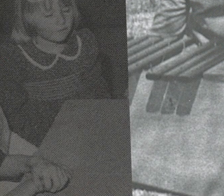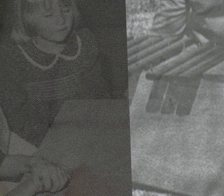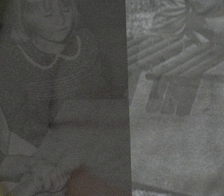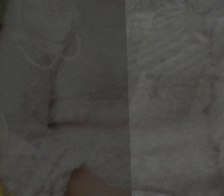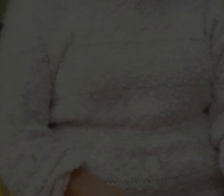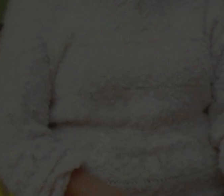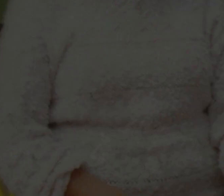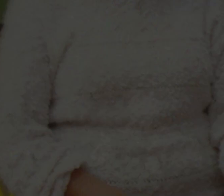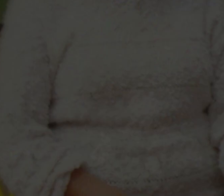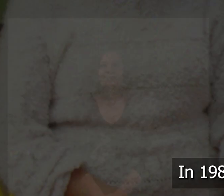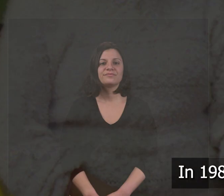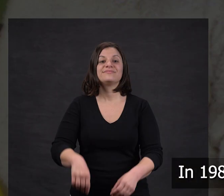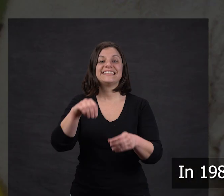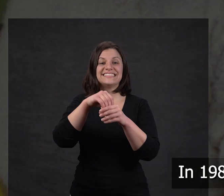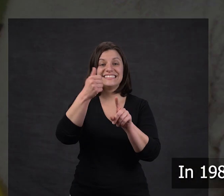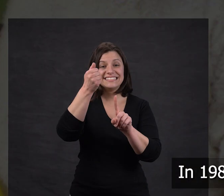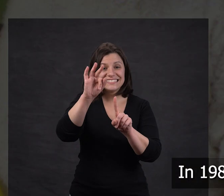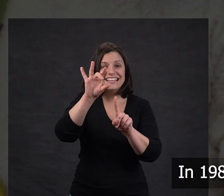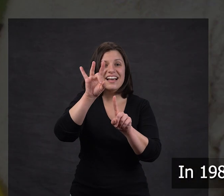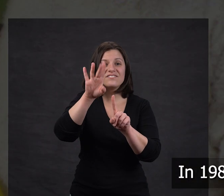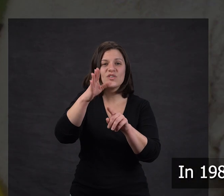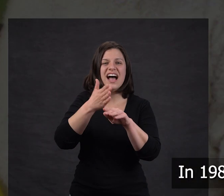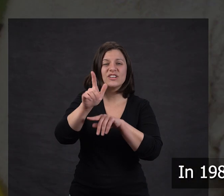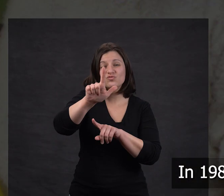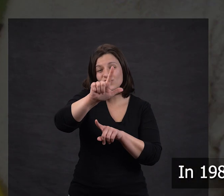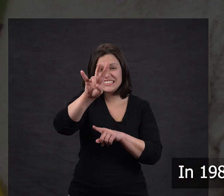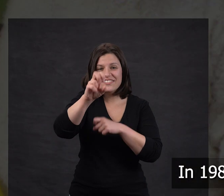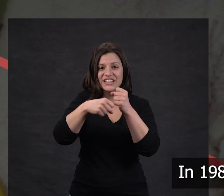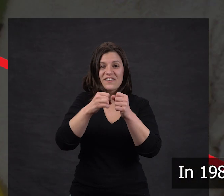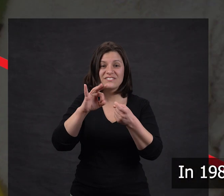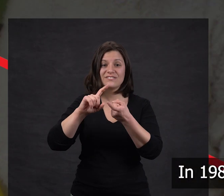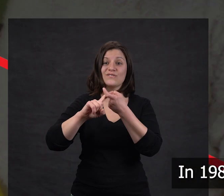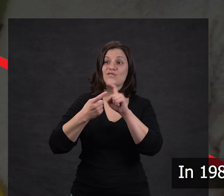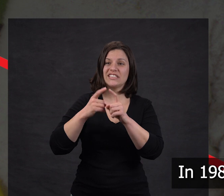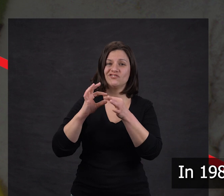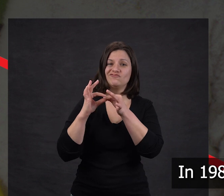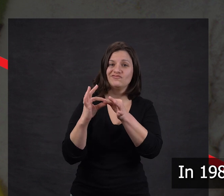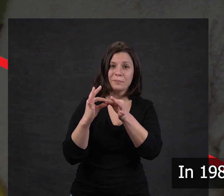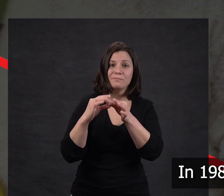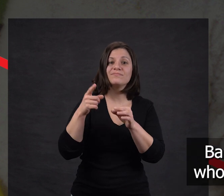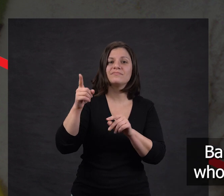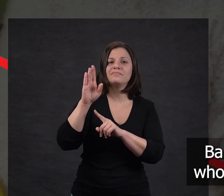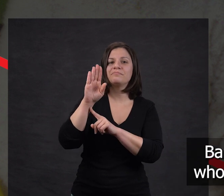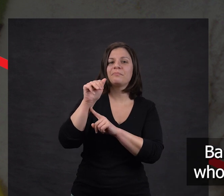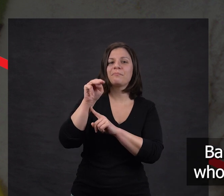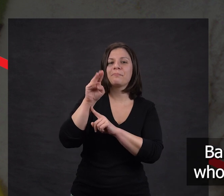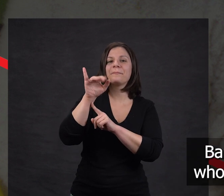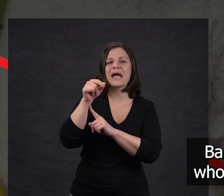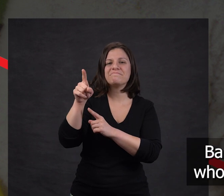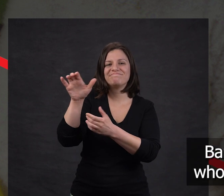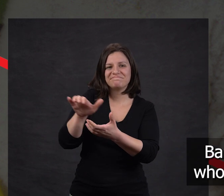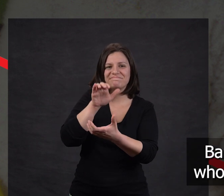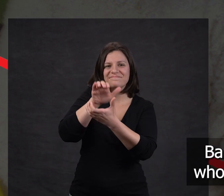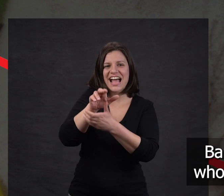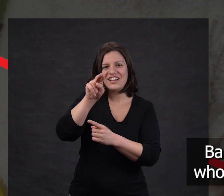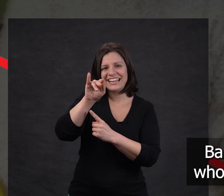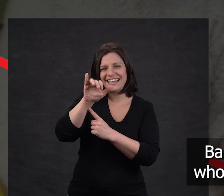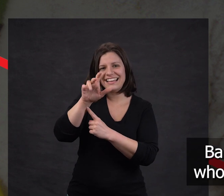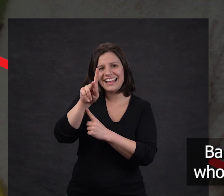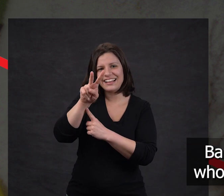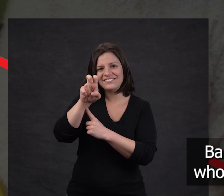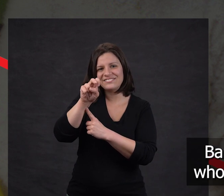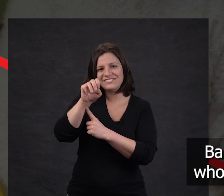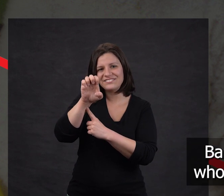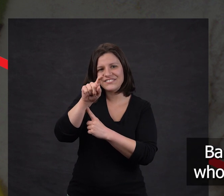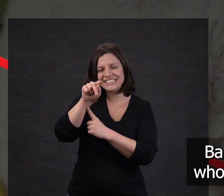students with jack-o'-lanterns. In 1984, after 27 years of friendship, Bambi married Nick Venetucci, who had a